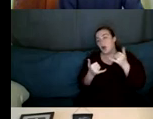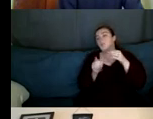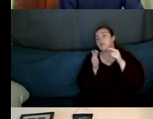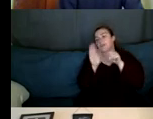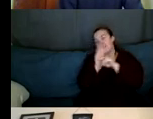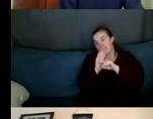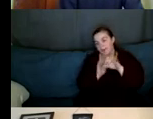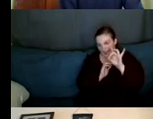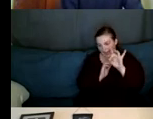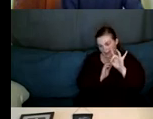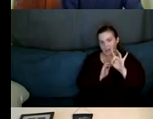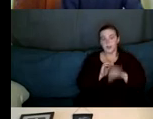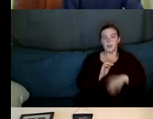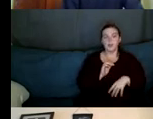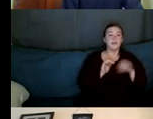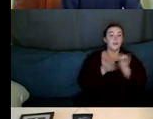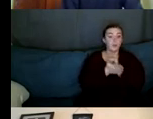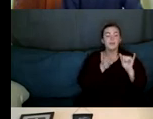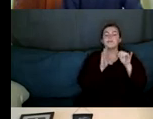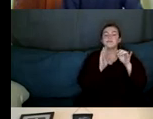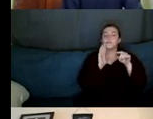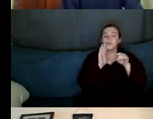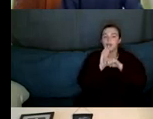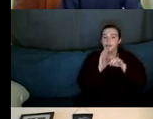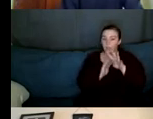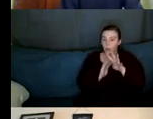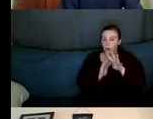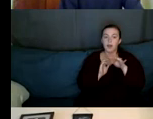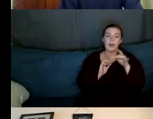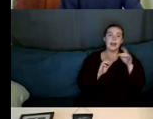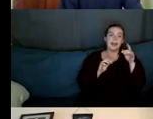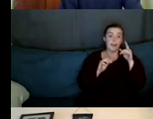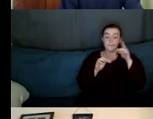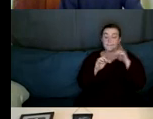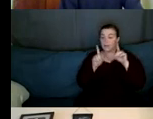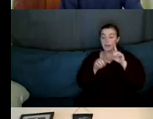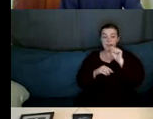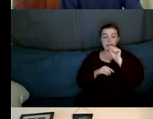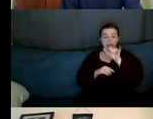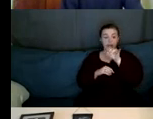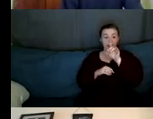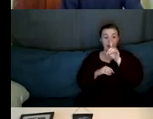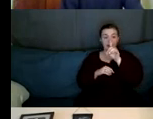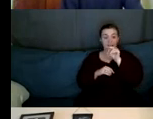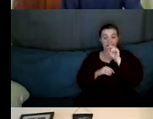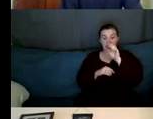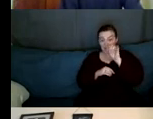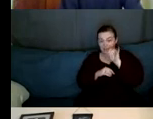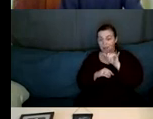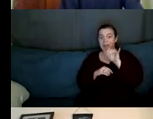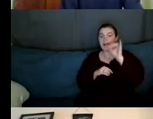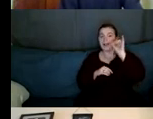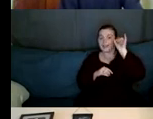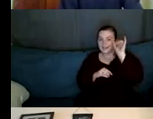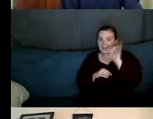was -4, but Sydney, Australia is +10. So during daylight savings time, that means